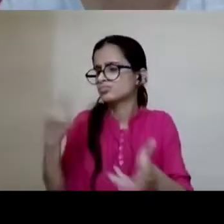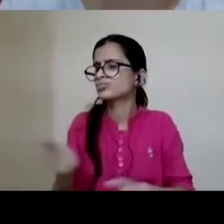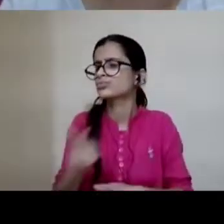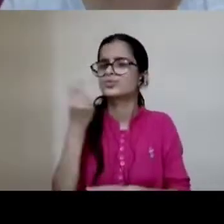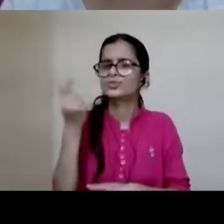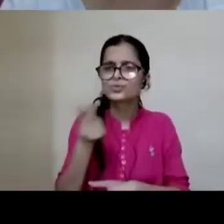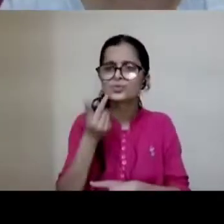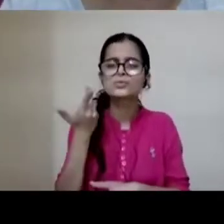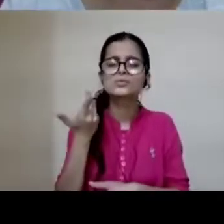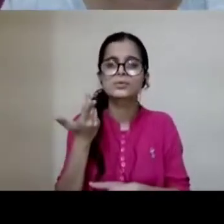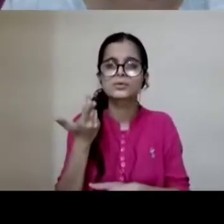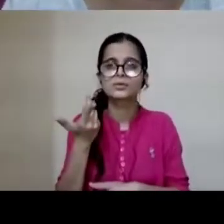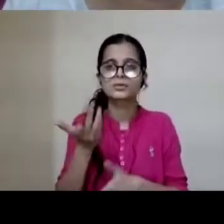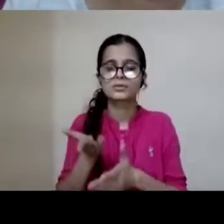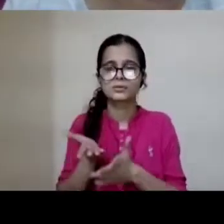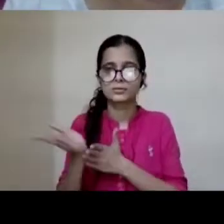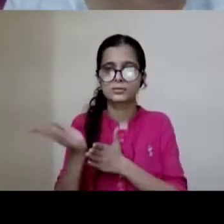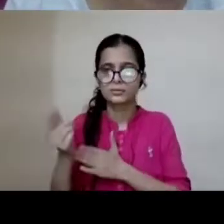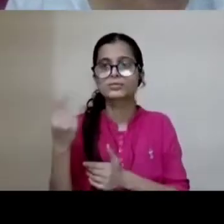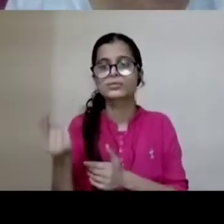couple of days ago spoken and